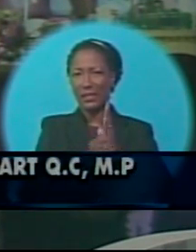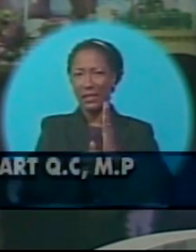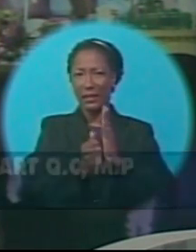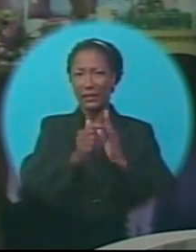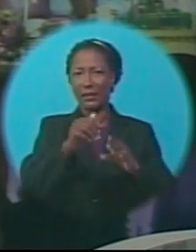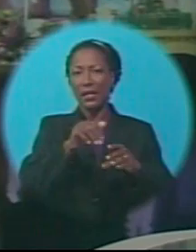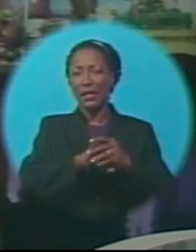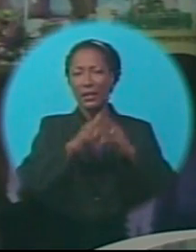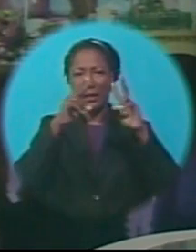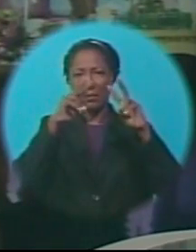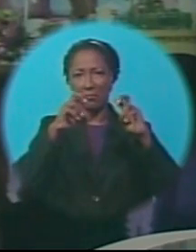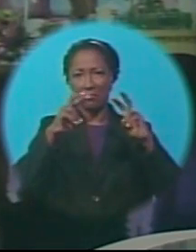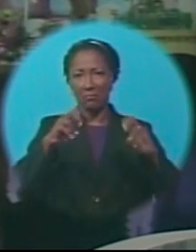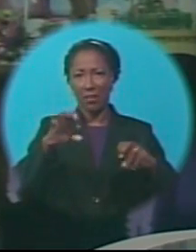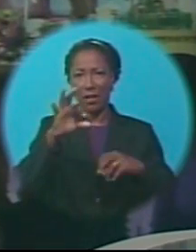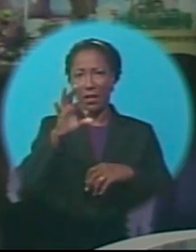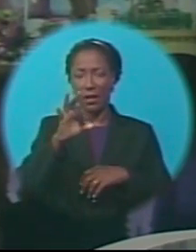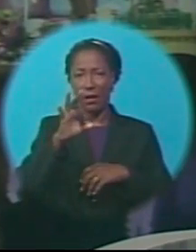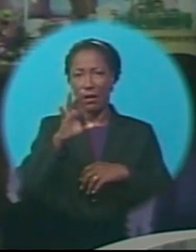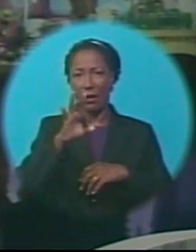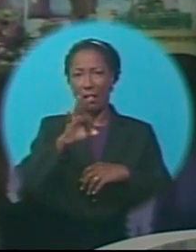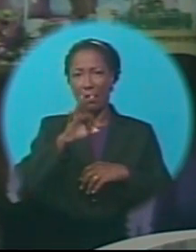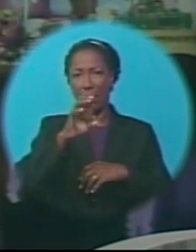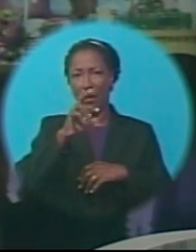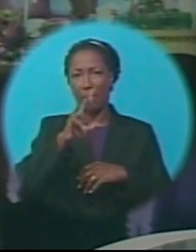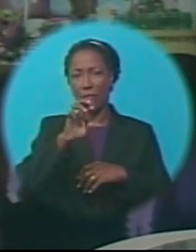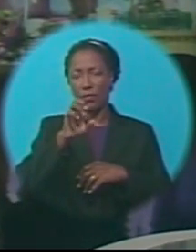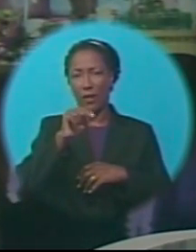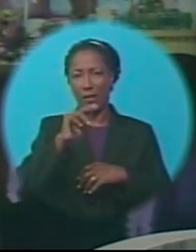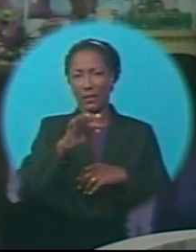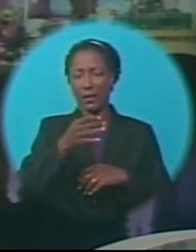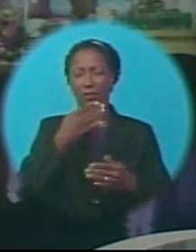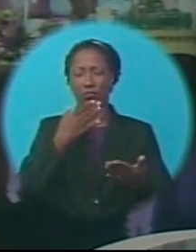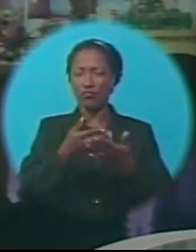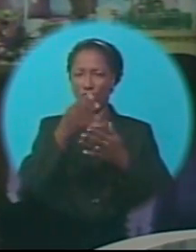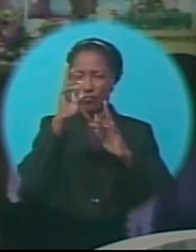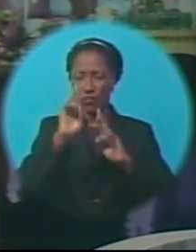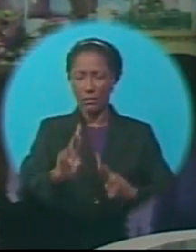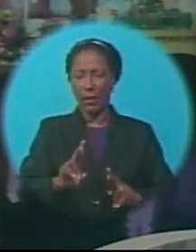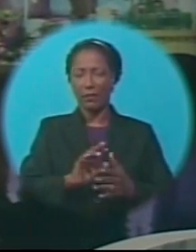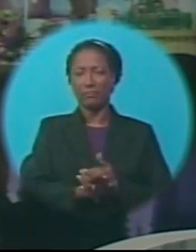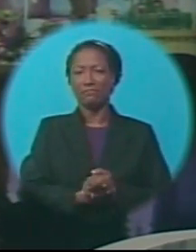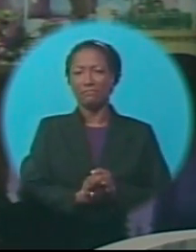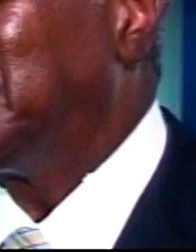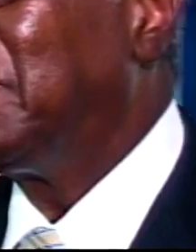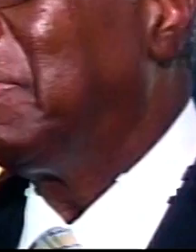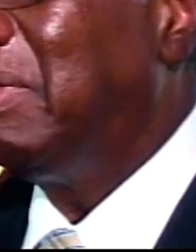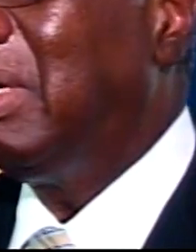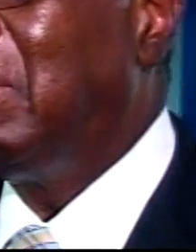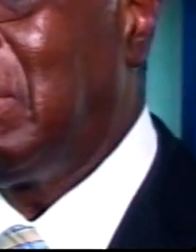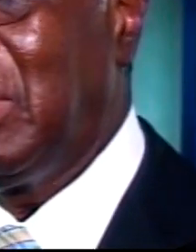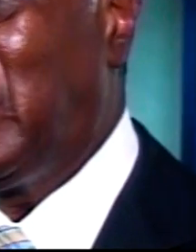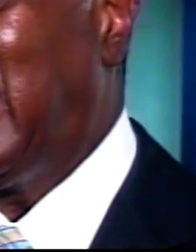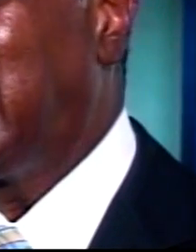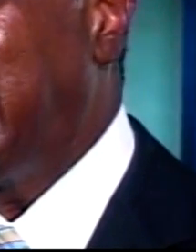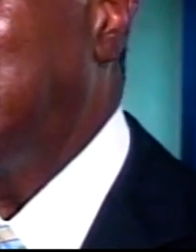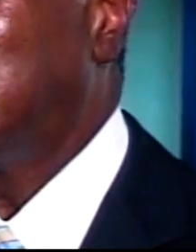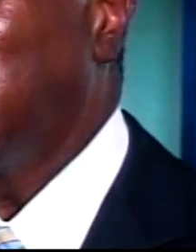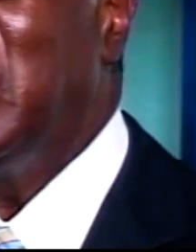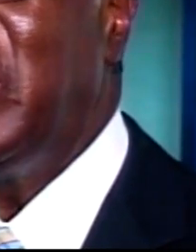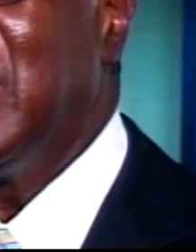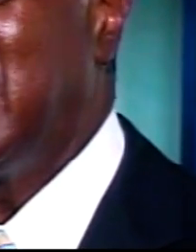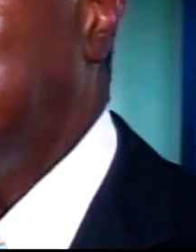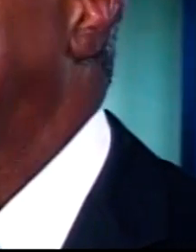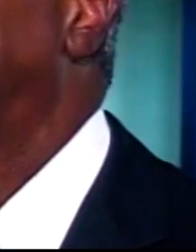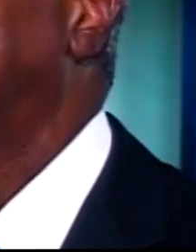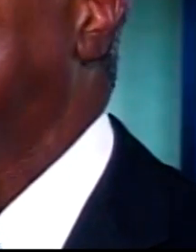he also said that Sir Frederick was well respected. In spite of the great heights to